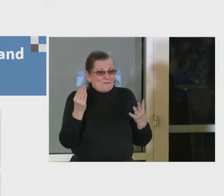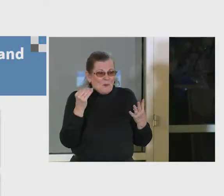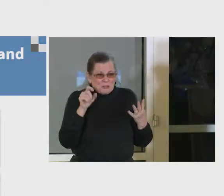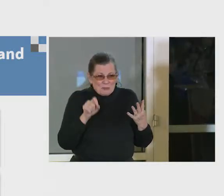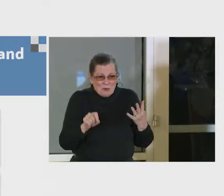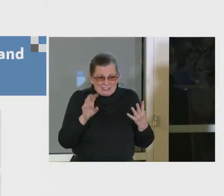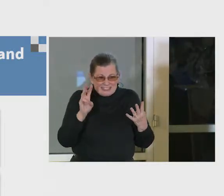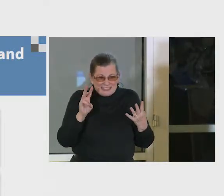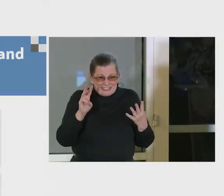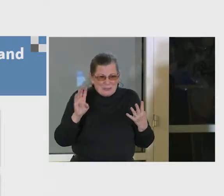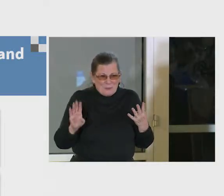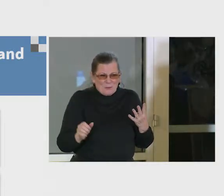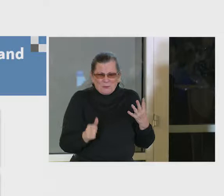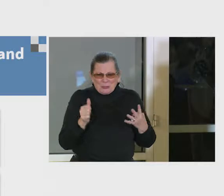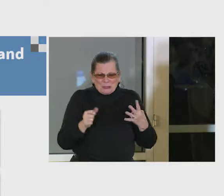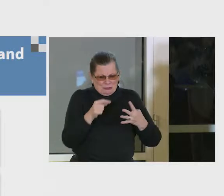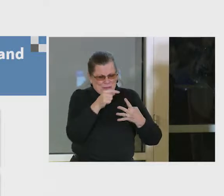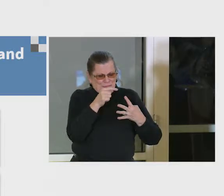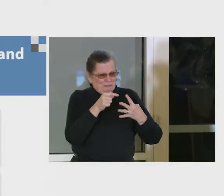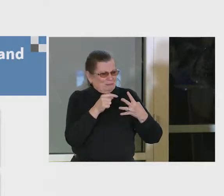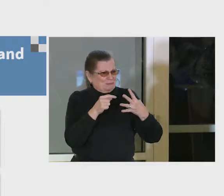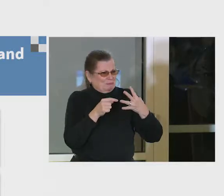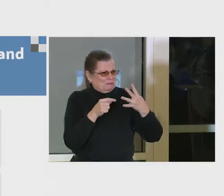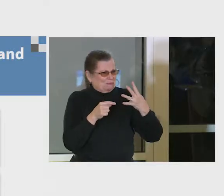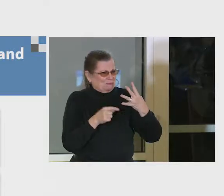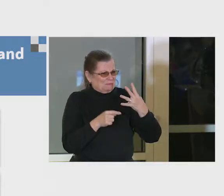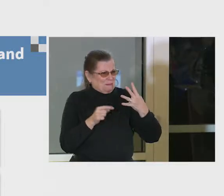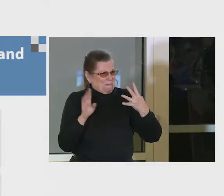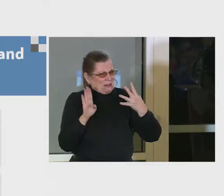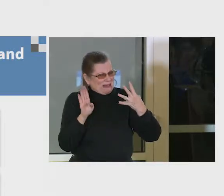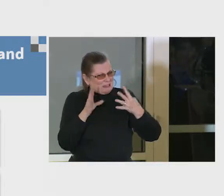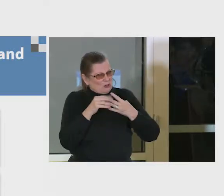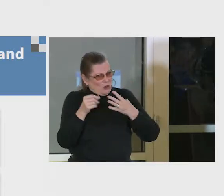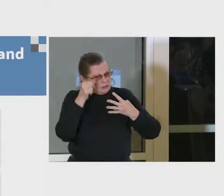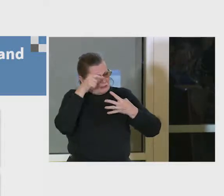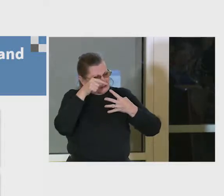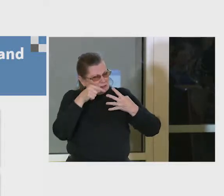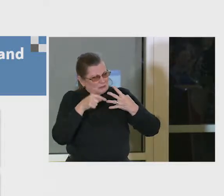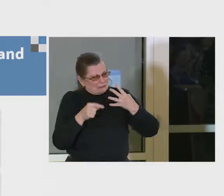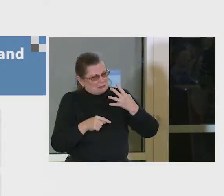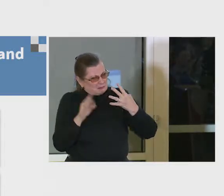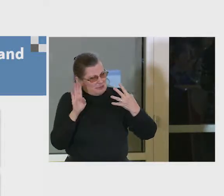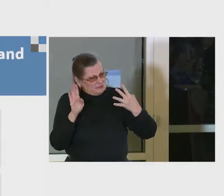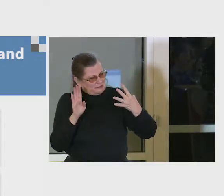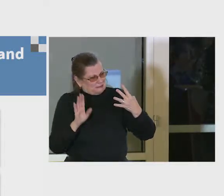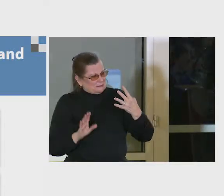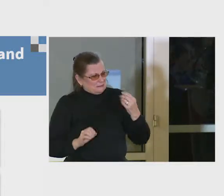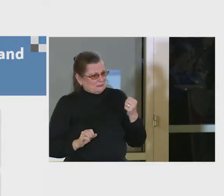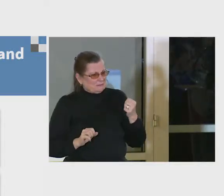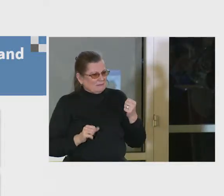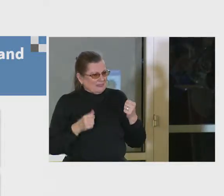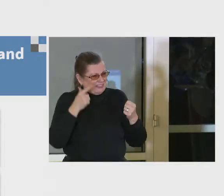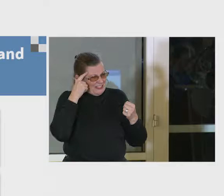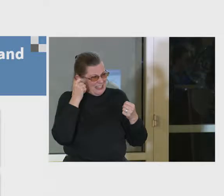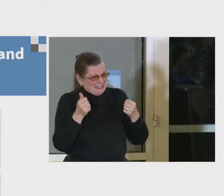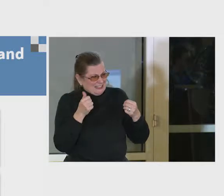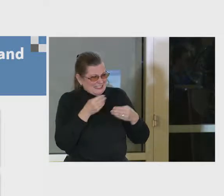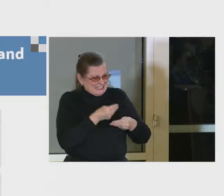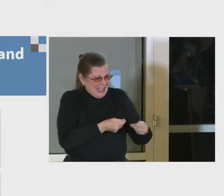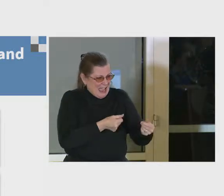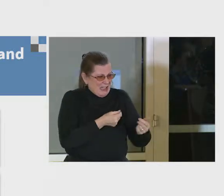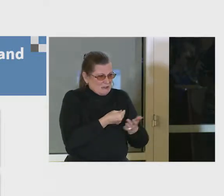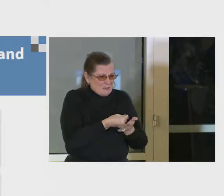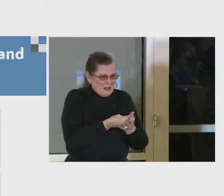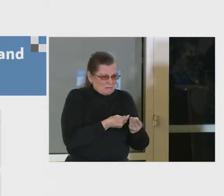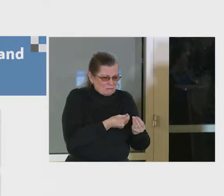this is day-to-day expenses, staff. Those are the types of costs covered in the operating budget.